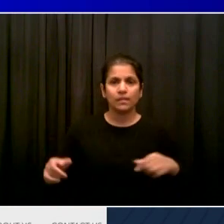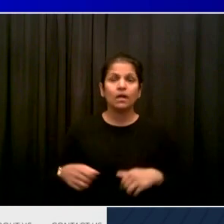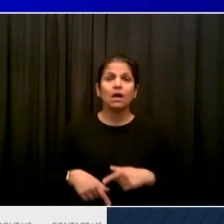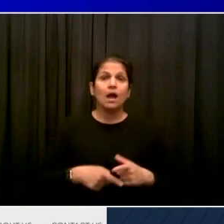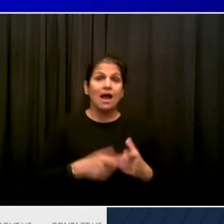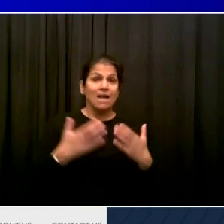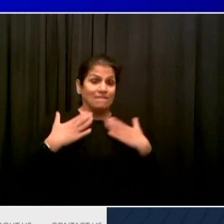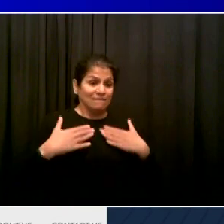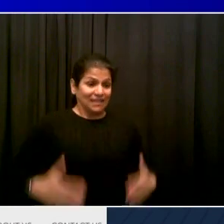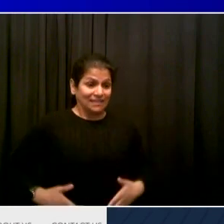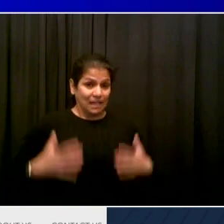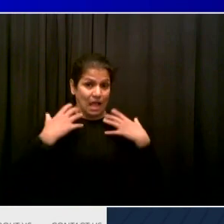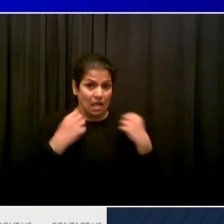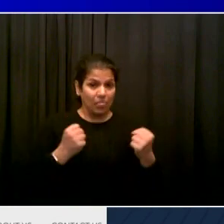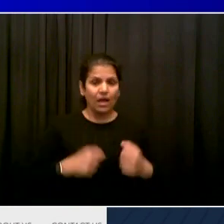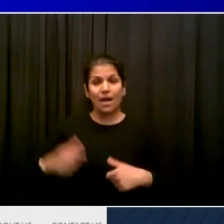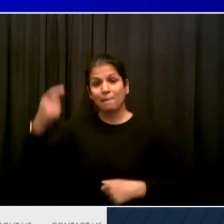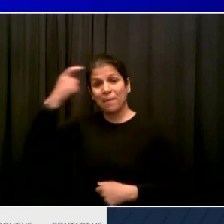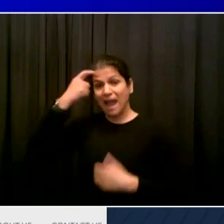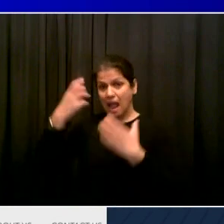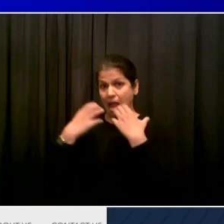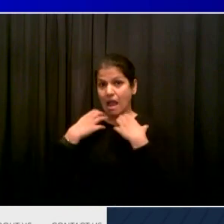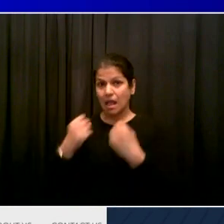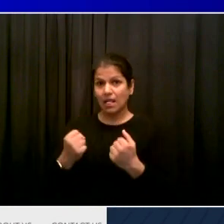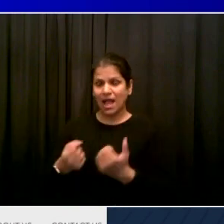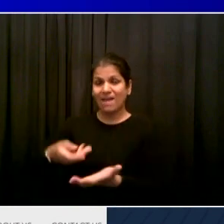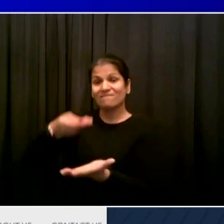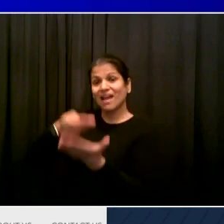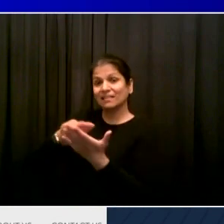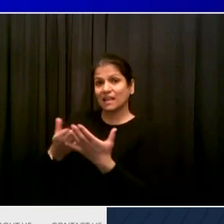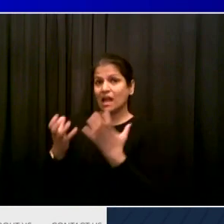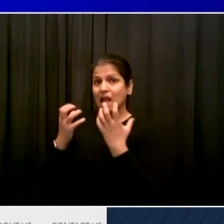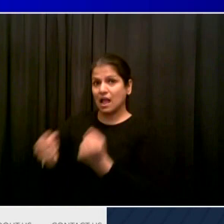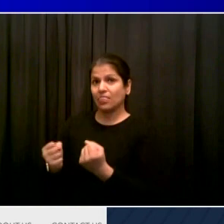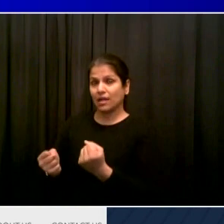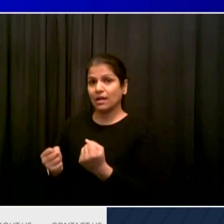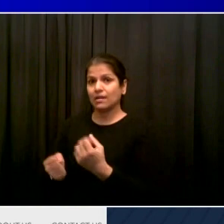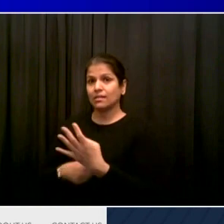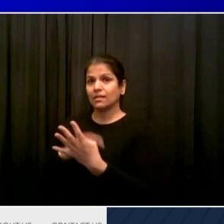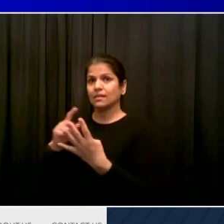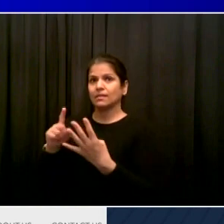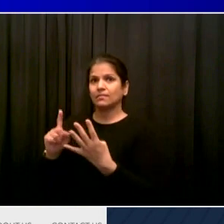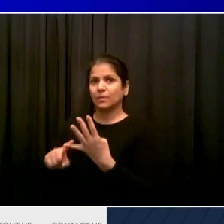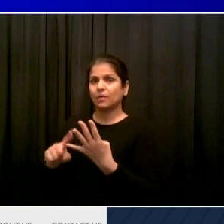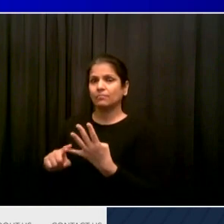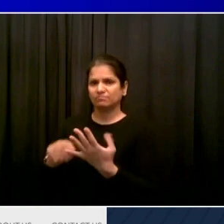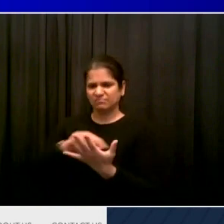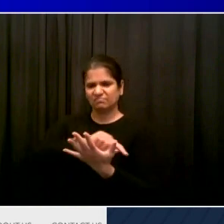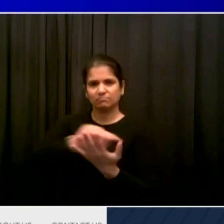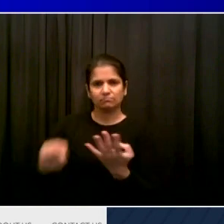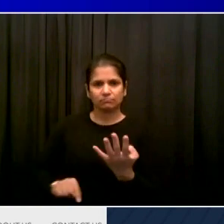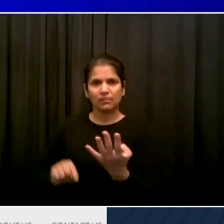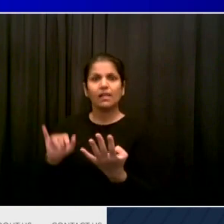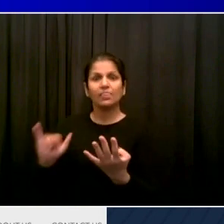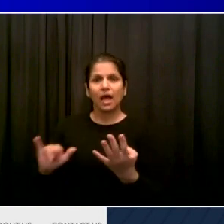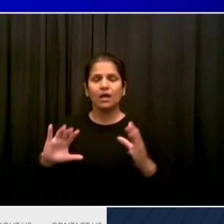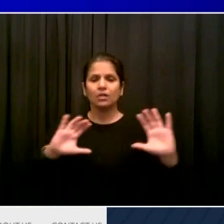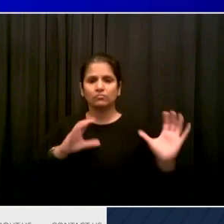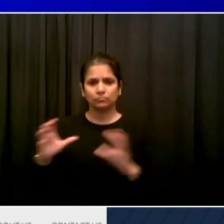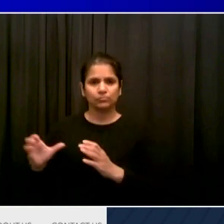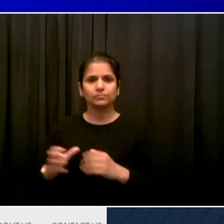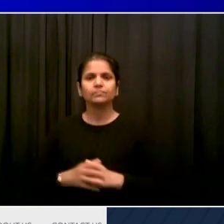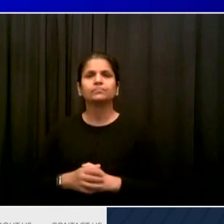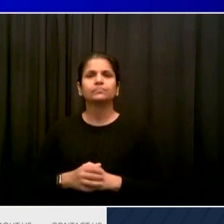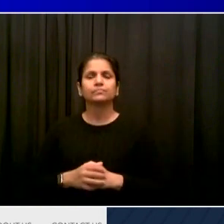to our COVID-19 Centers of Excellence, as well as other post-COVID clinics across New York City, diagnostic testing, primary care referrals,